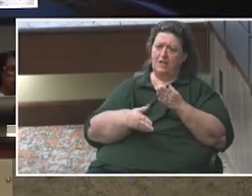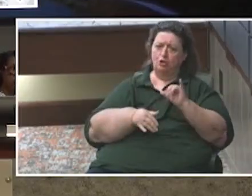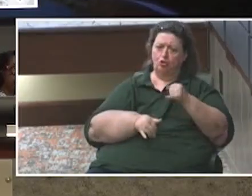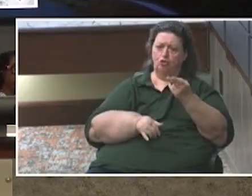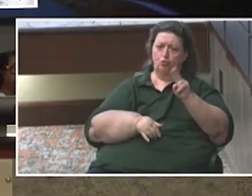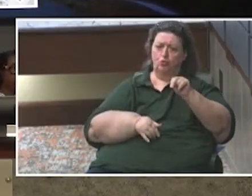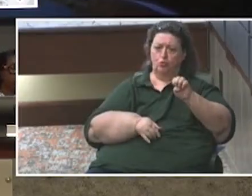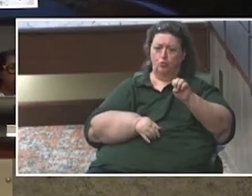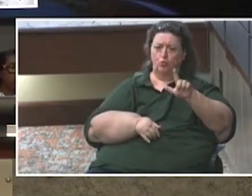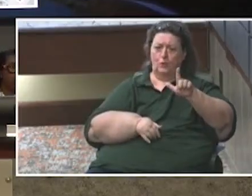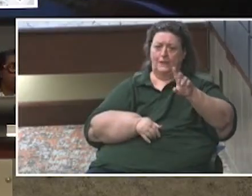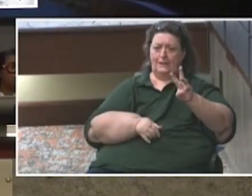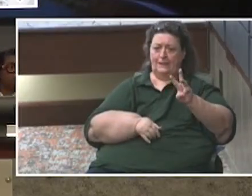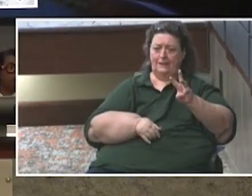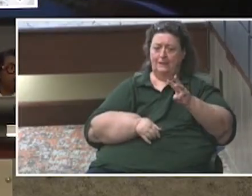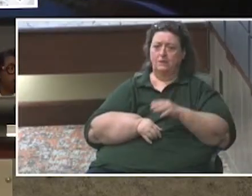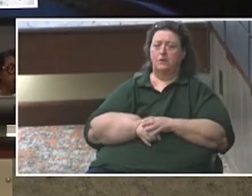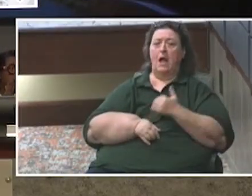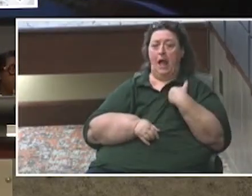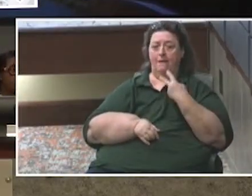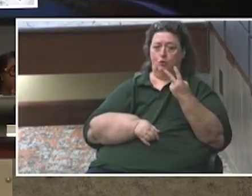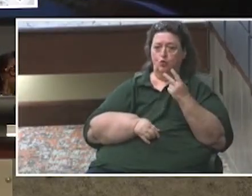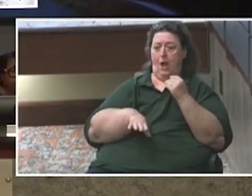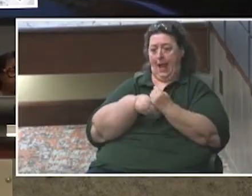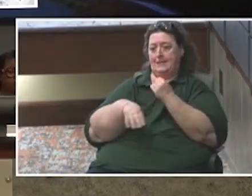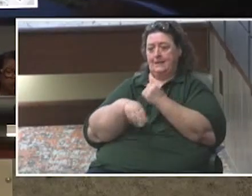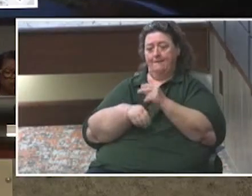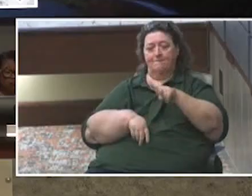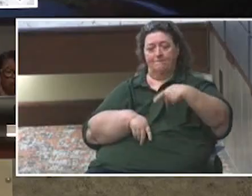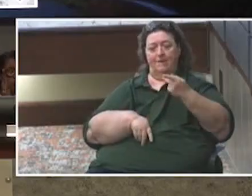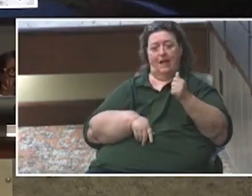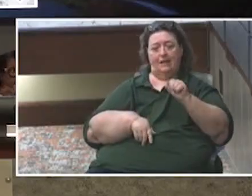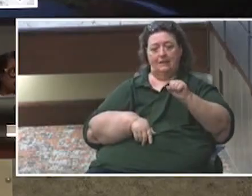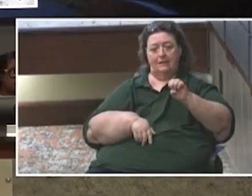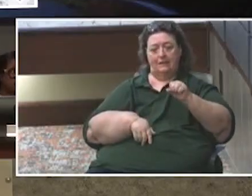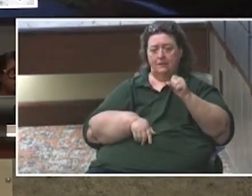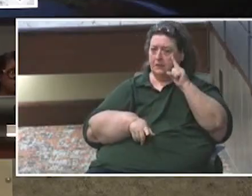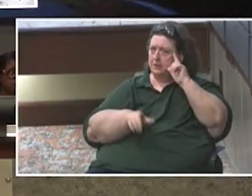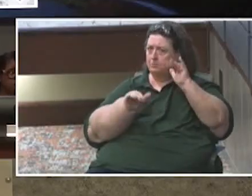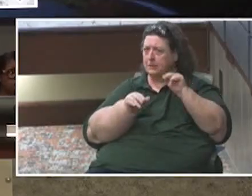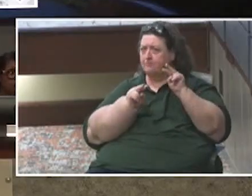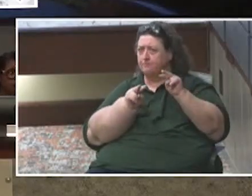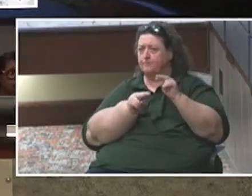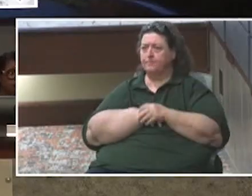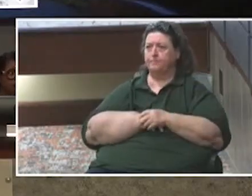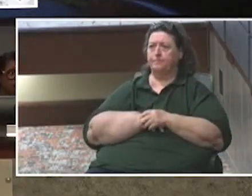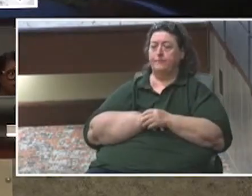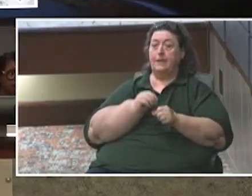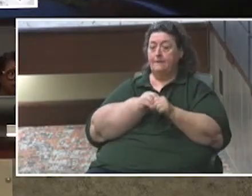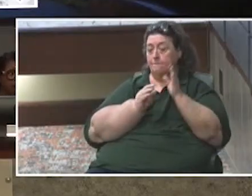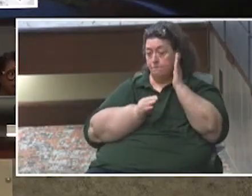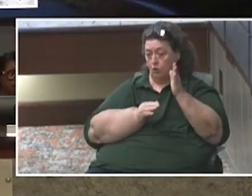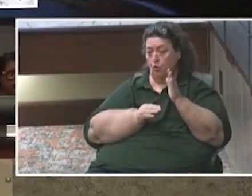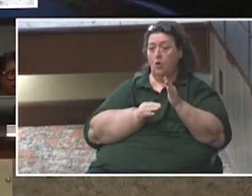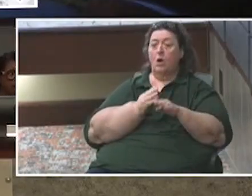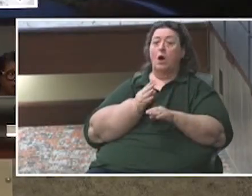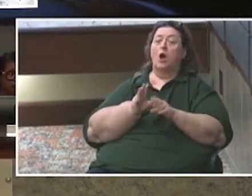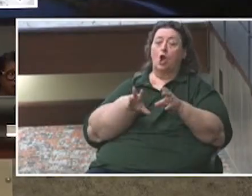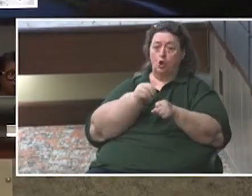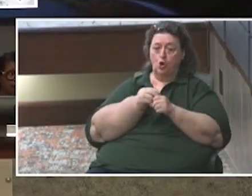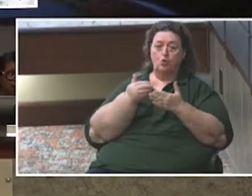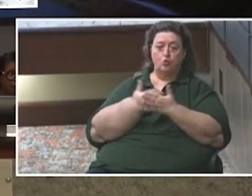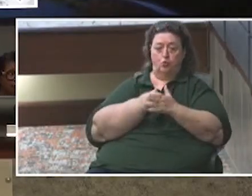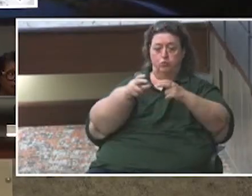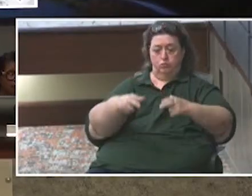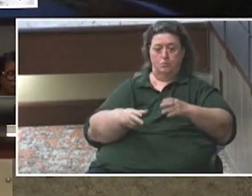of '26. There will be 2 additional phases anticipated in the future. The second phase will include installation of a new manhole,